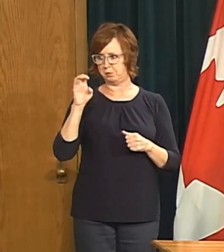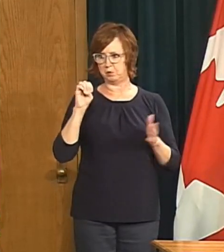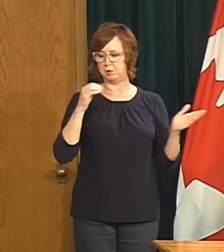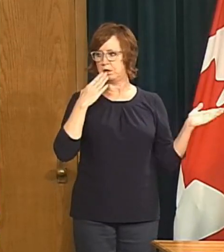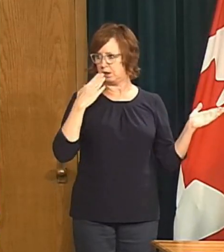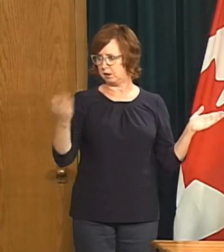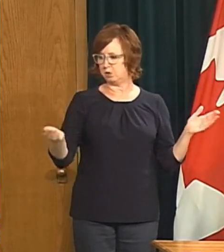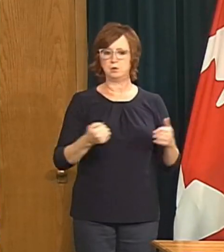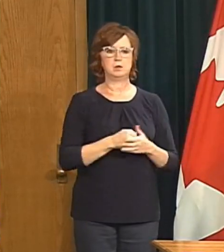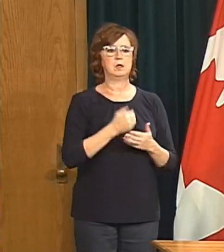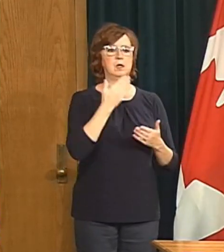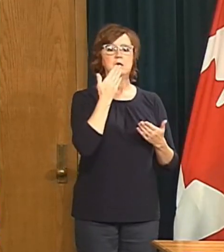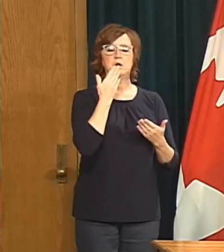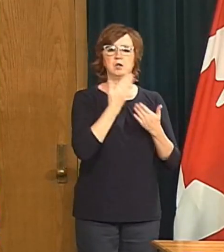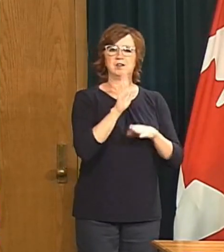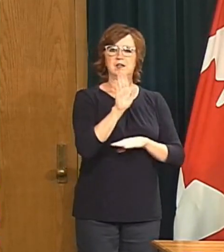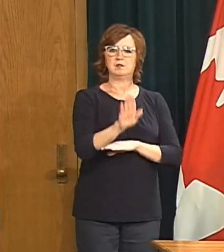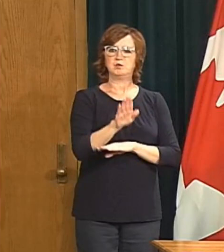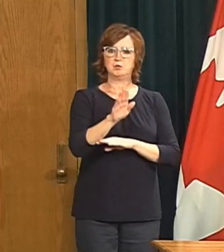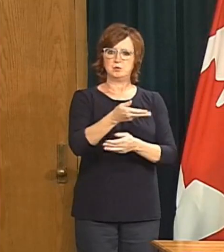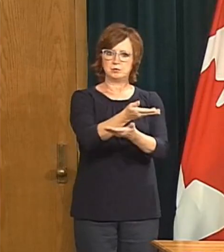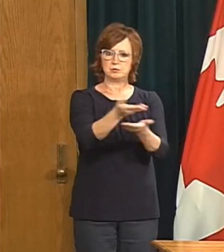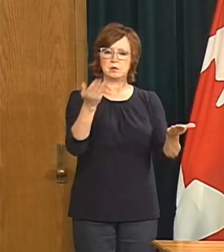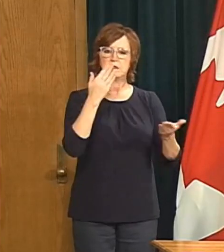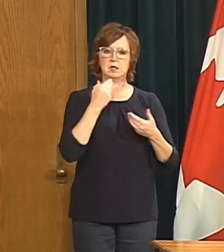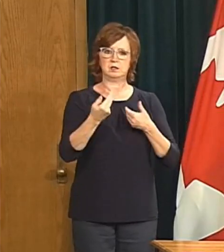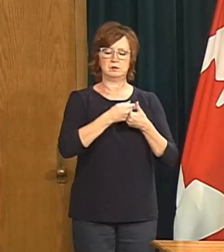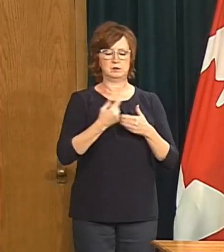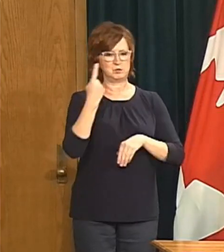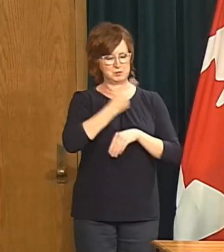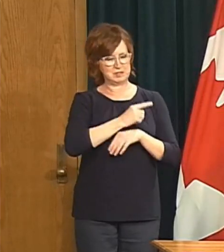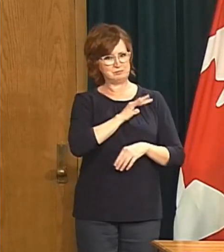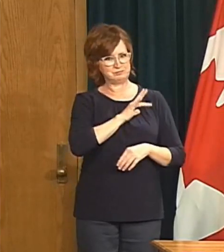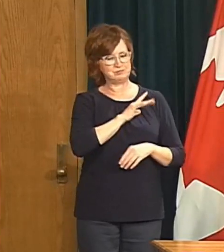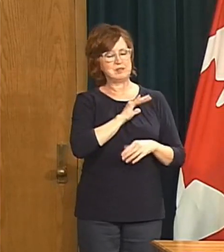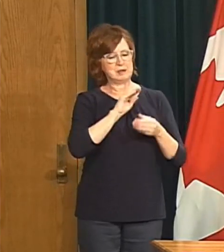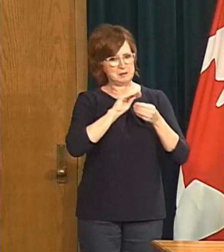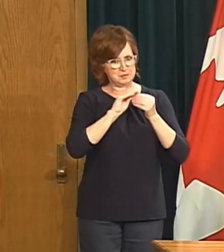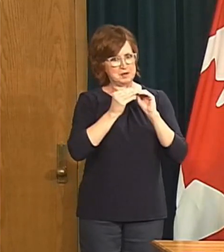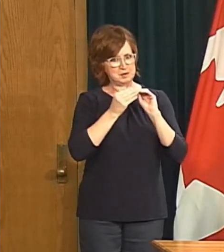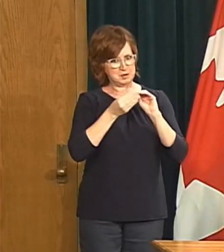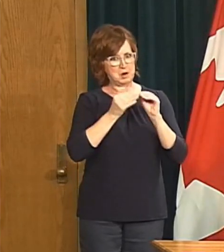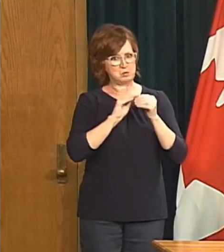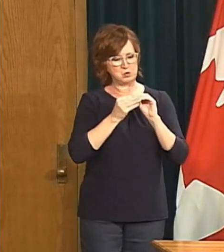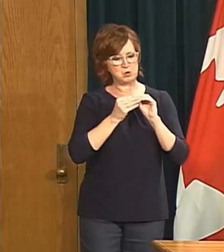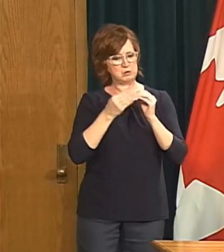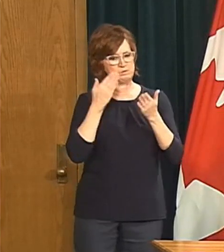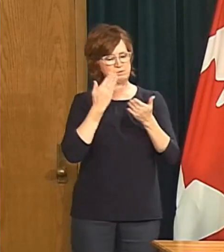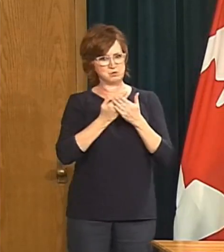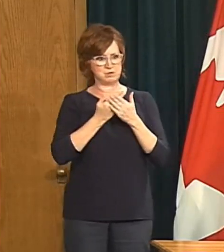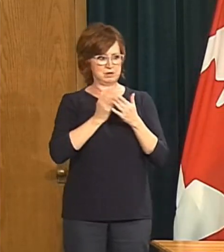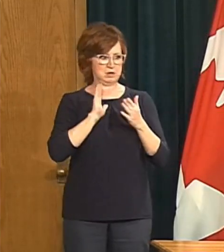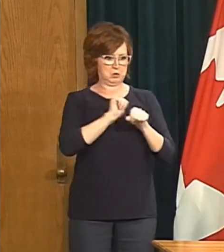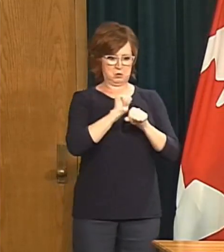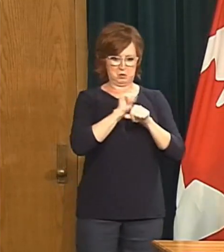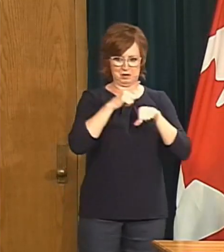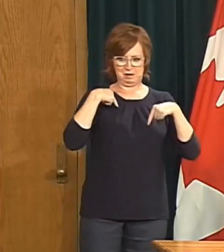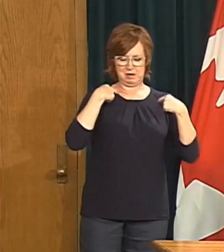thank you for joining us today. Today's case numbers continue to show what we are doing in this province is